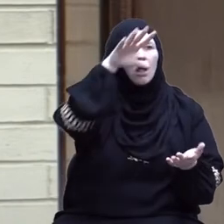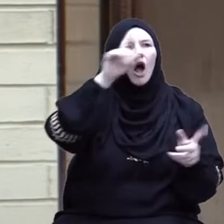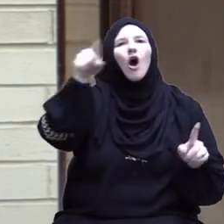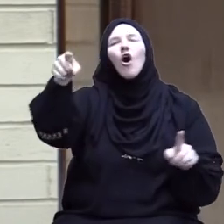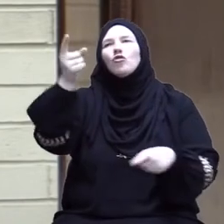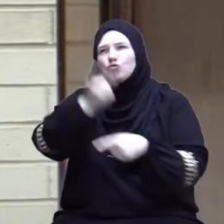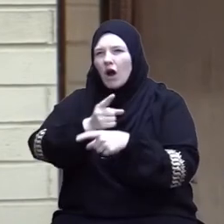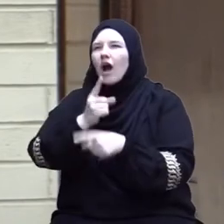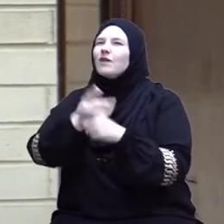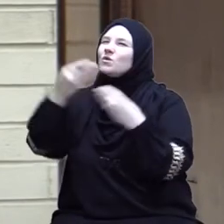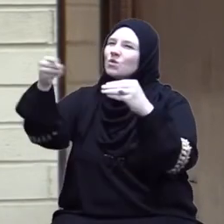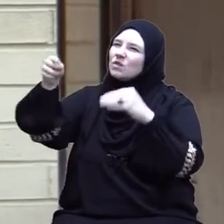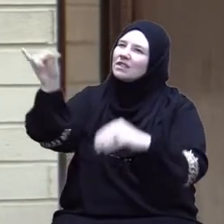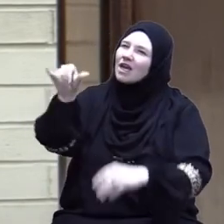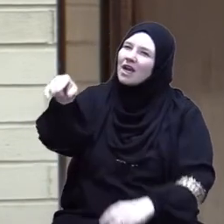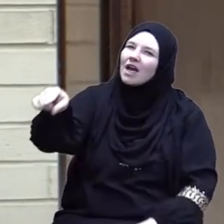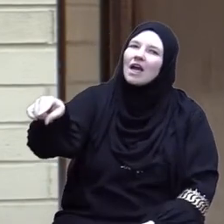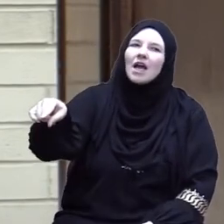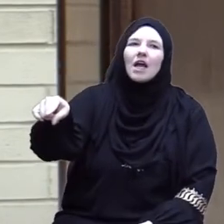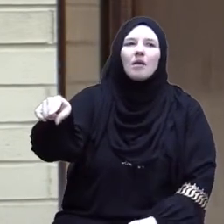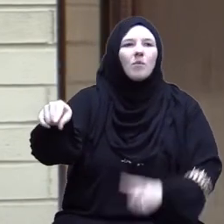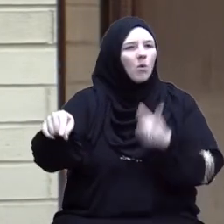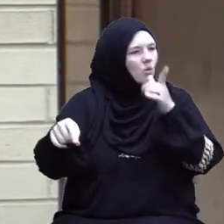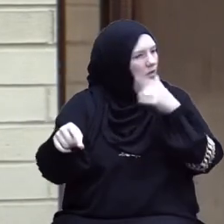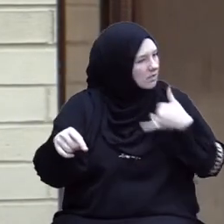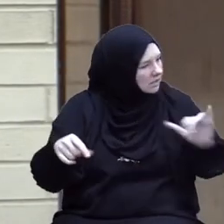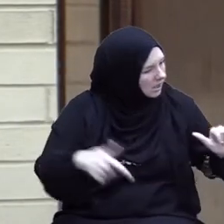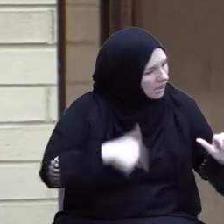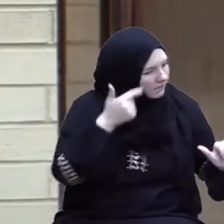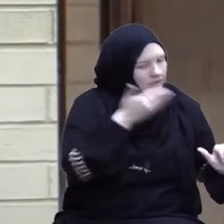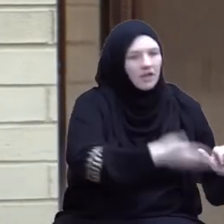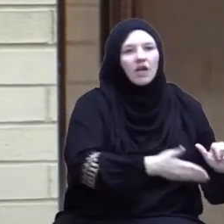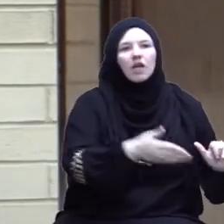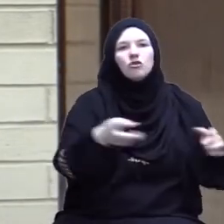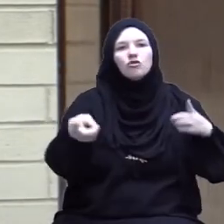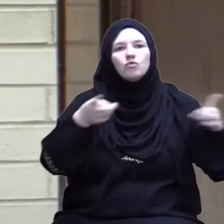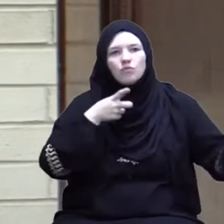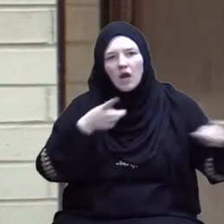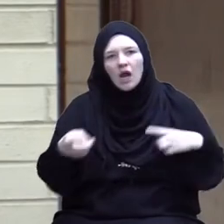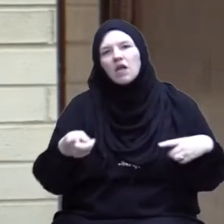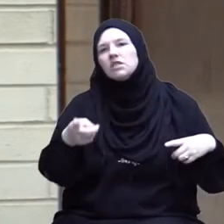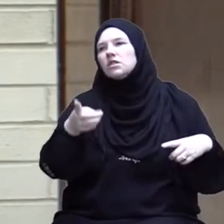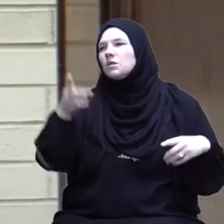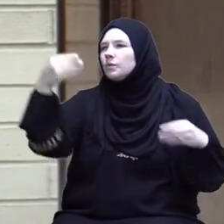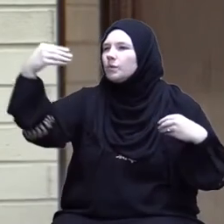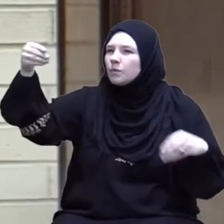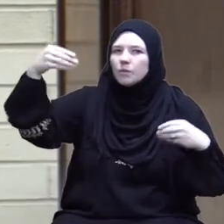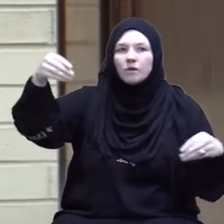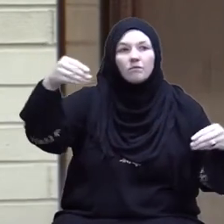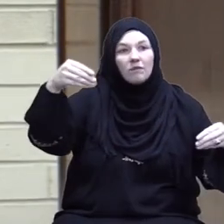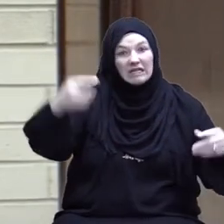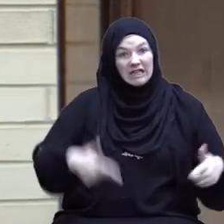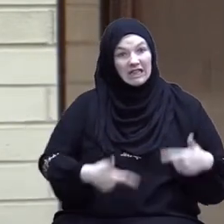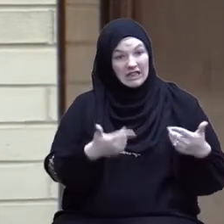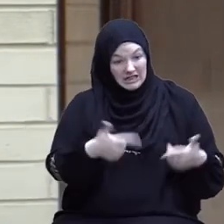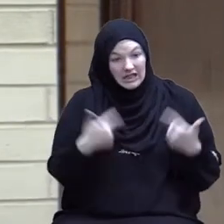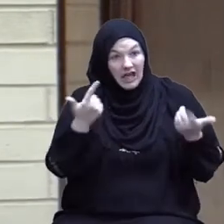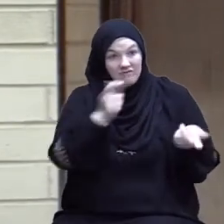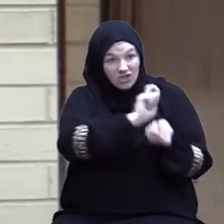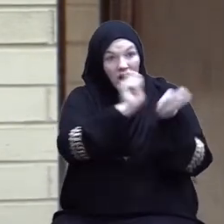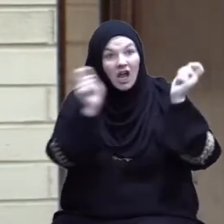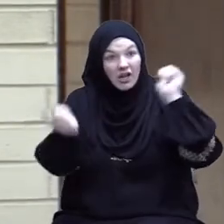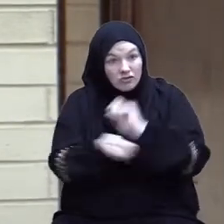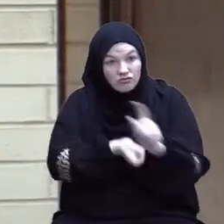were and who's still here and direction and stores, and because things change,